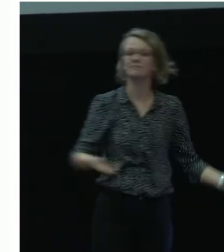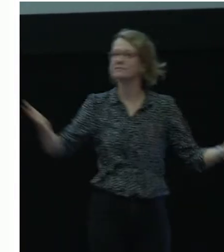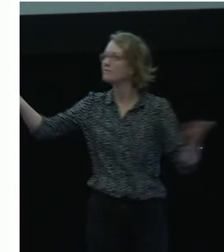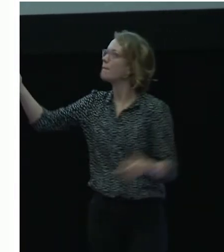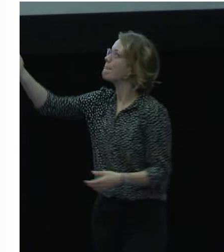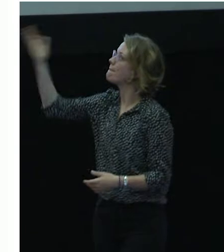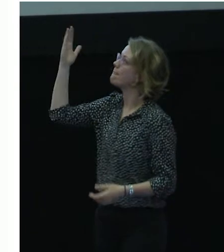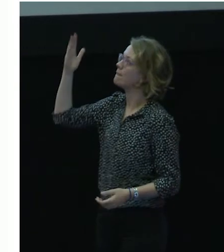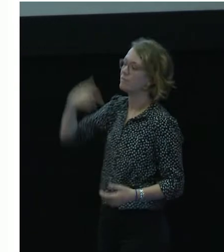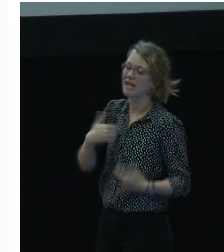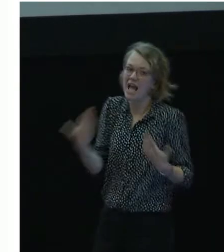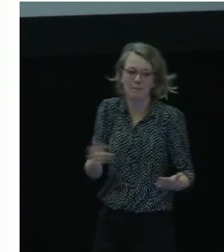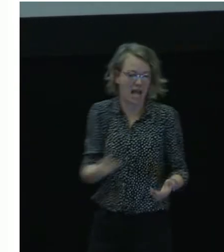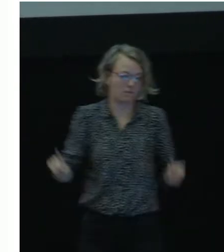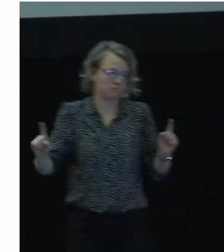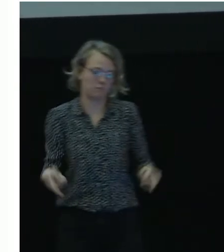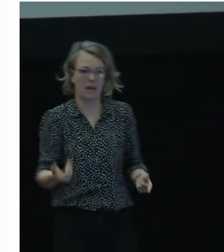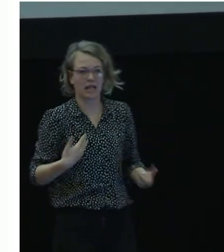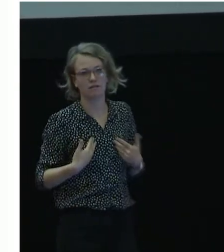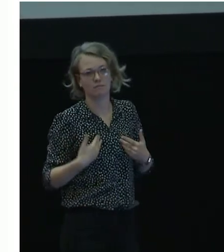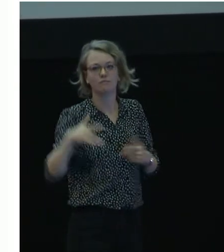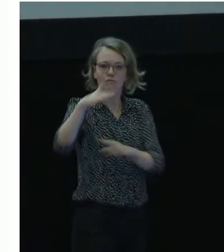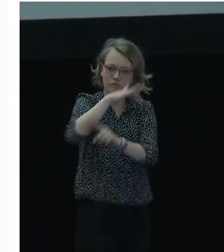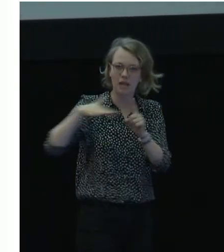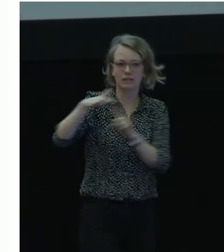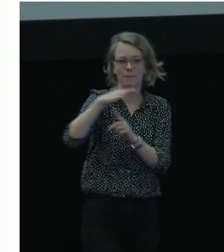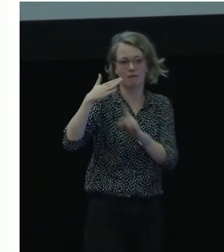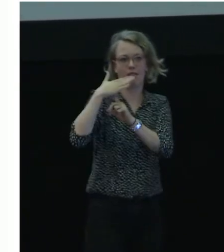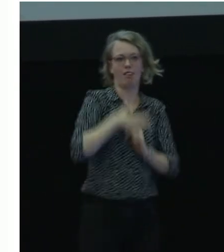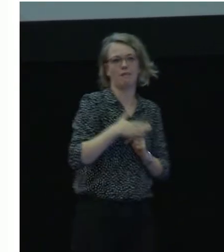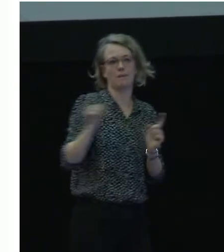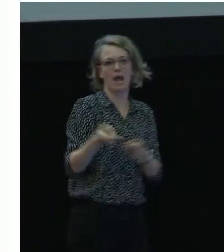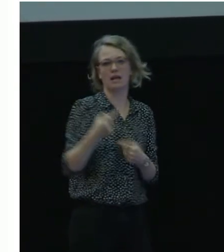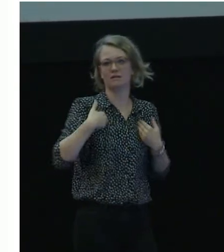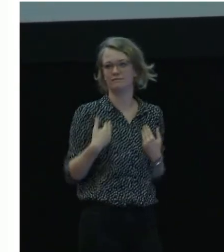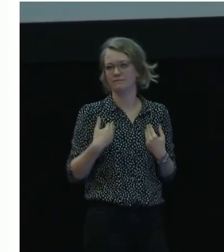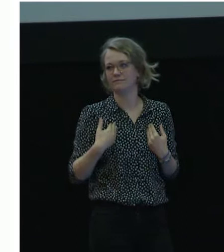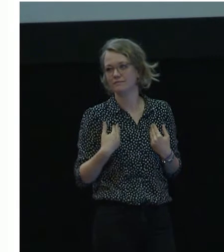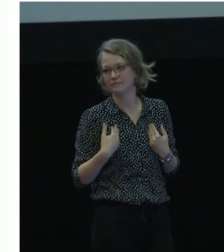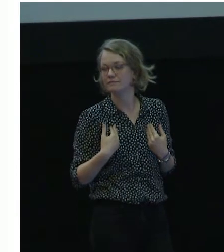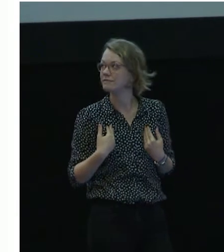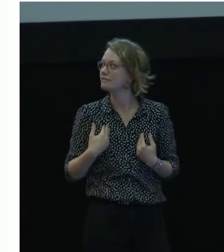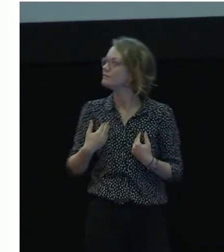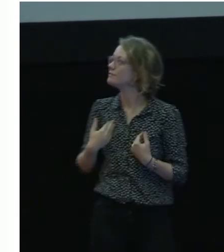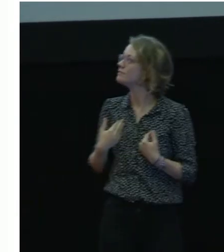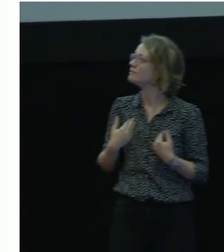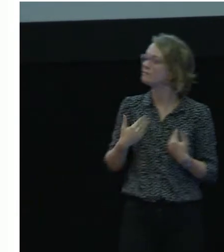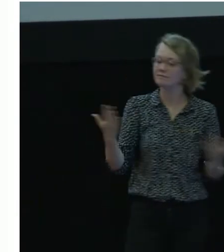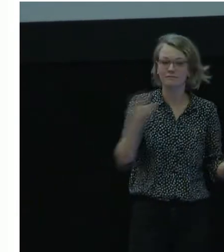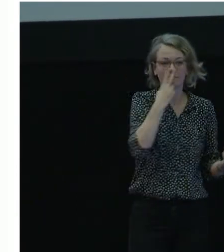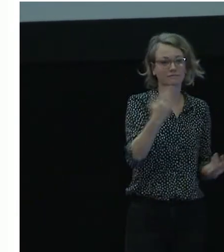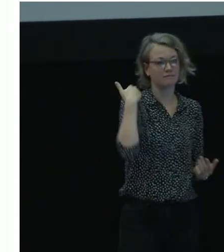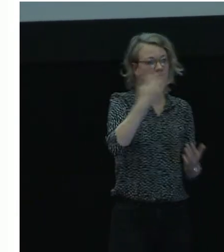interaction, which is a good thing for me because this really says it all. I don't have a disability myself, but my